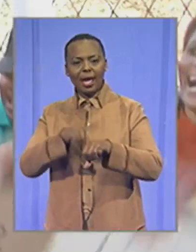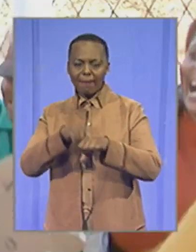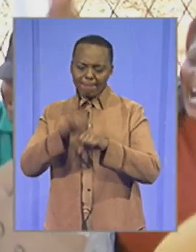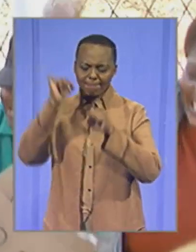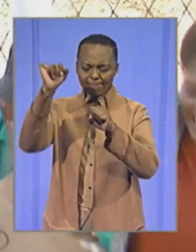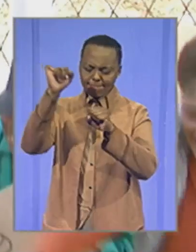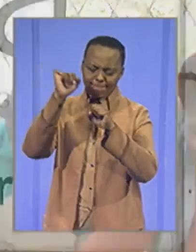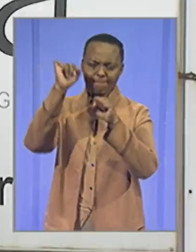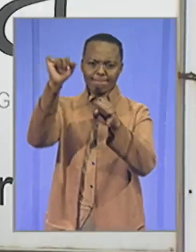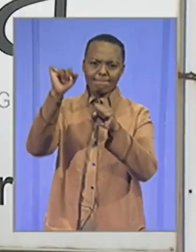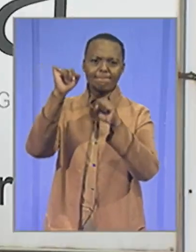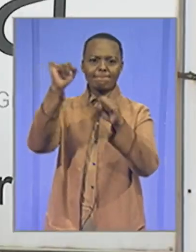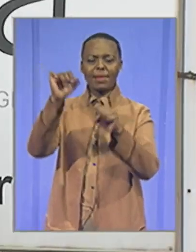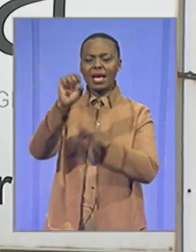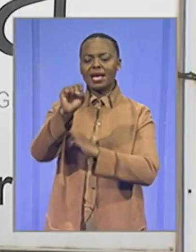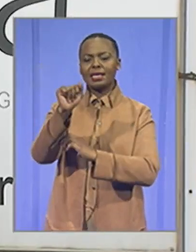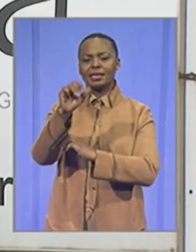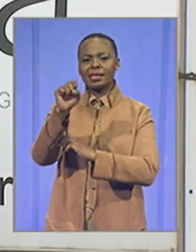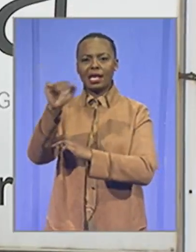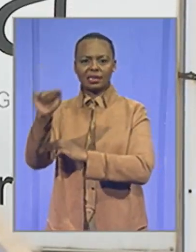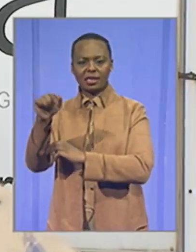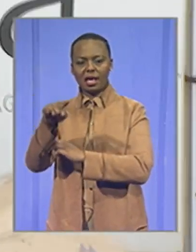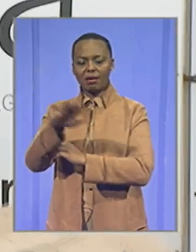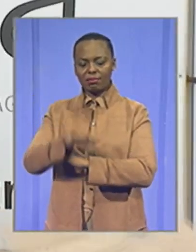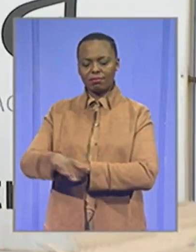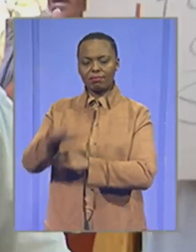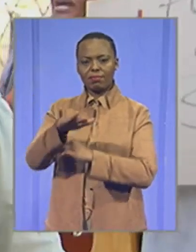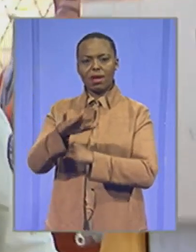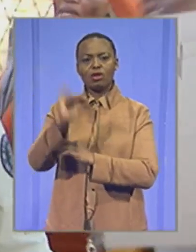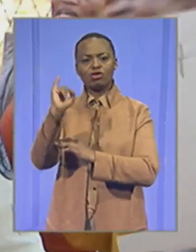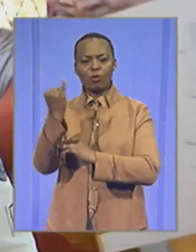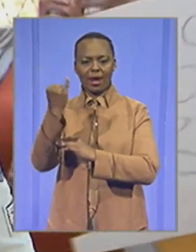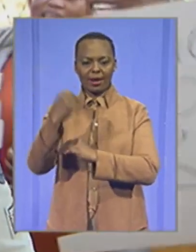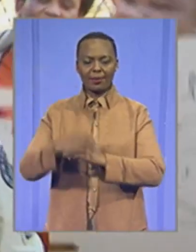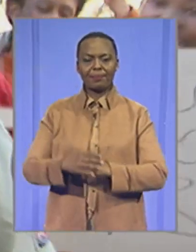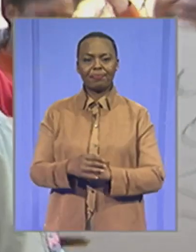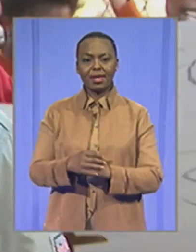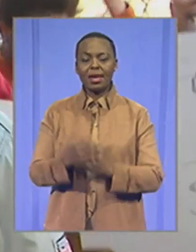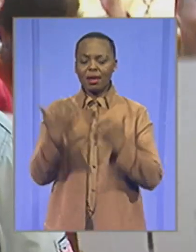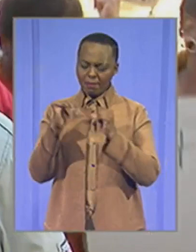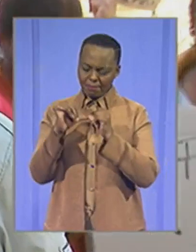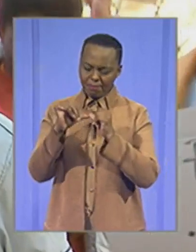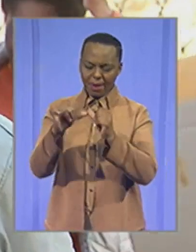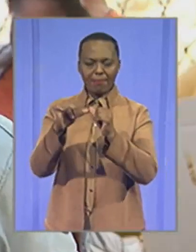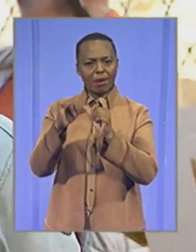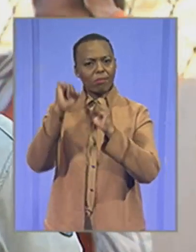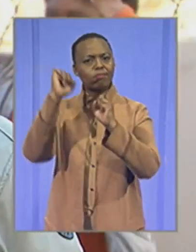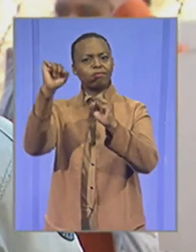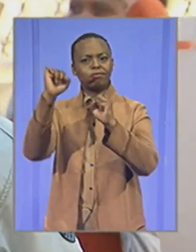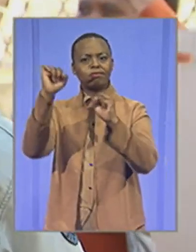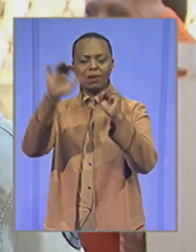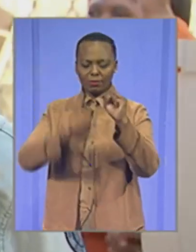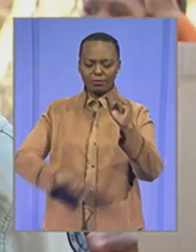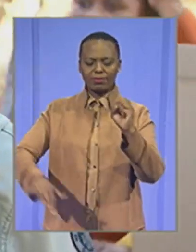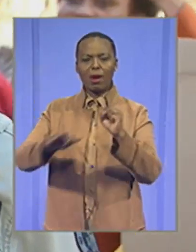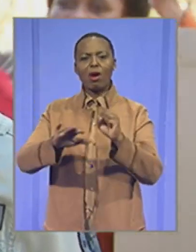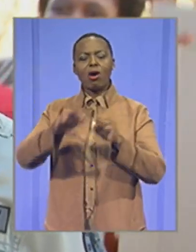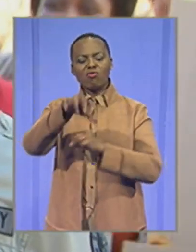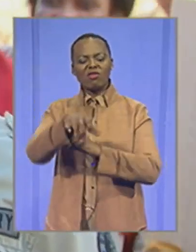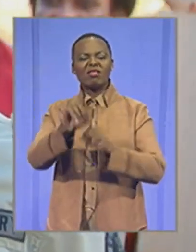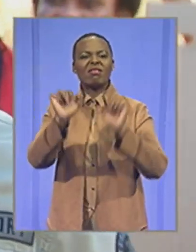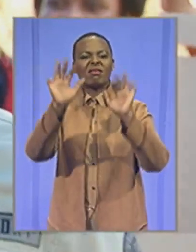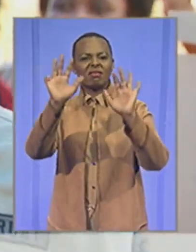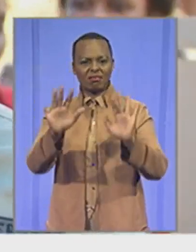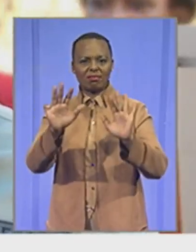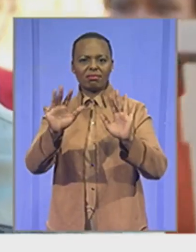dira ditshupetso kwa SASSA Document Warehouse mo Johannesburg. These are part of the ongoing pickets which are happening across all provinces,